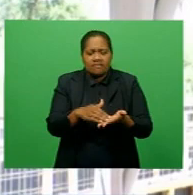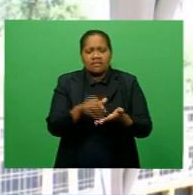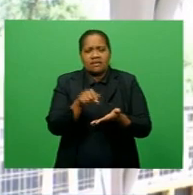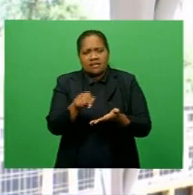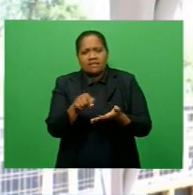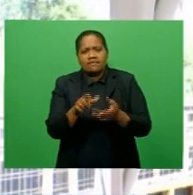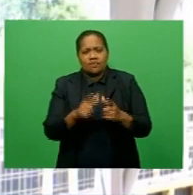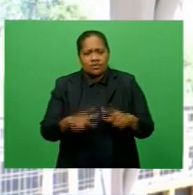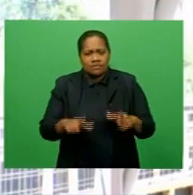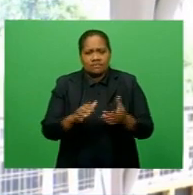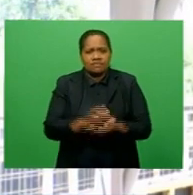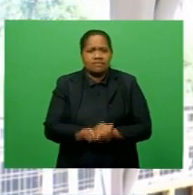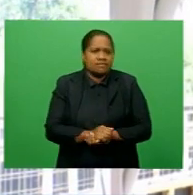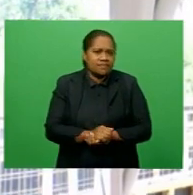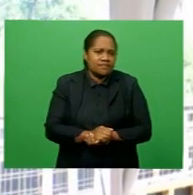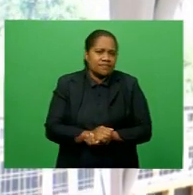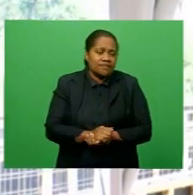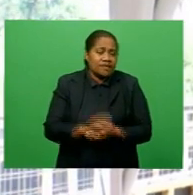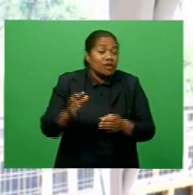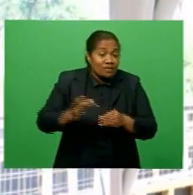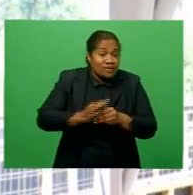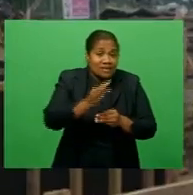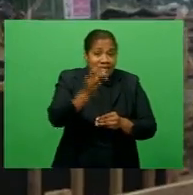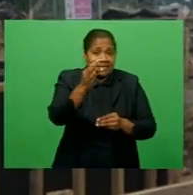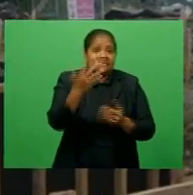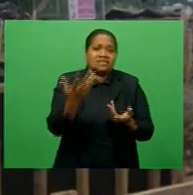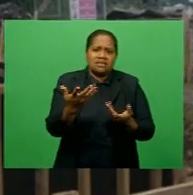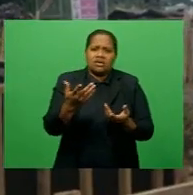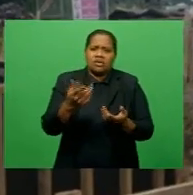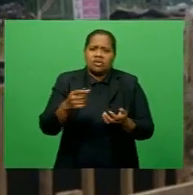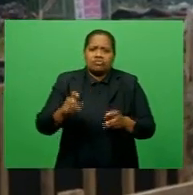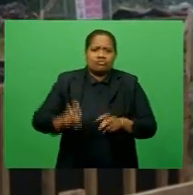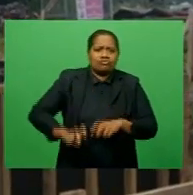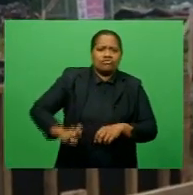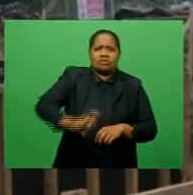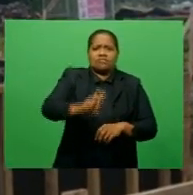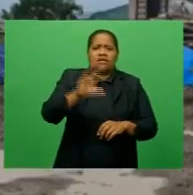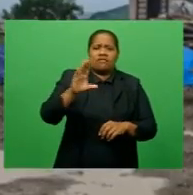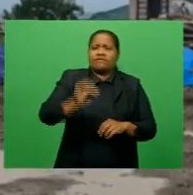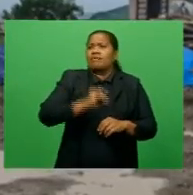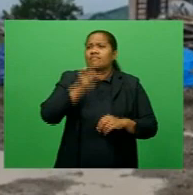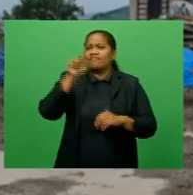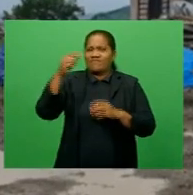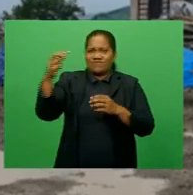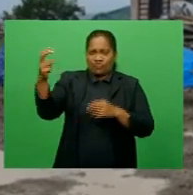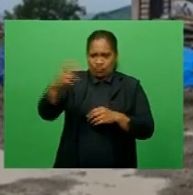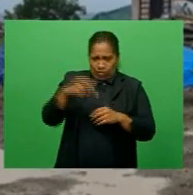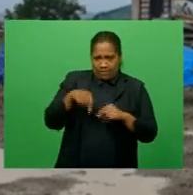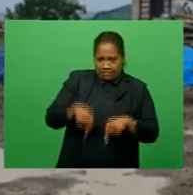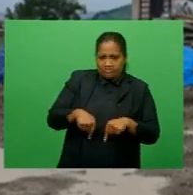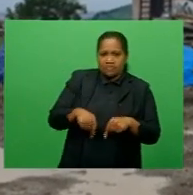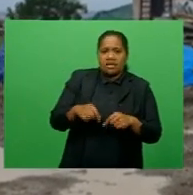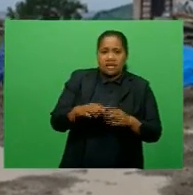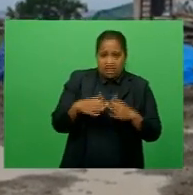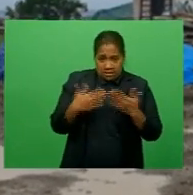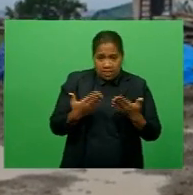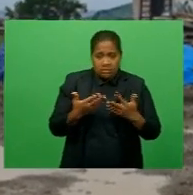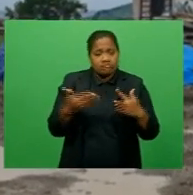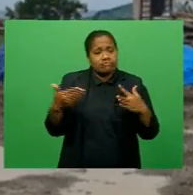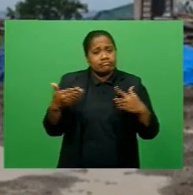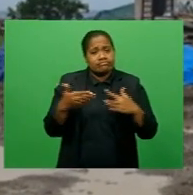because gas obviously was transported from our Vunda terminal here, but now the ship